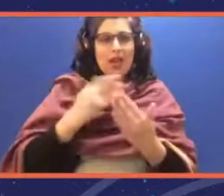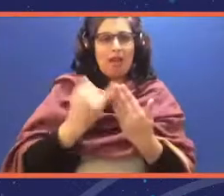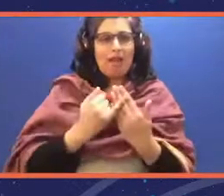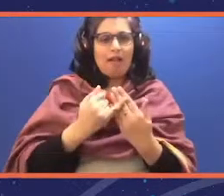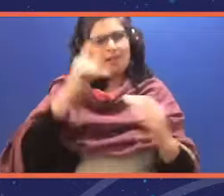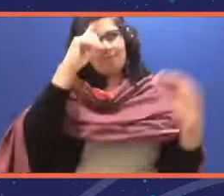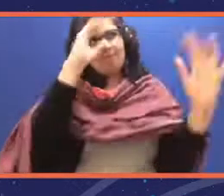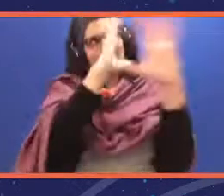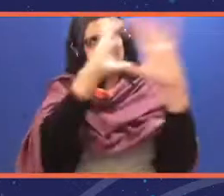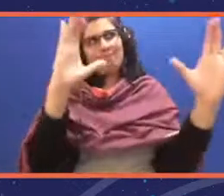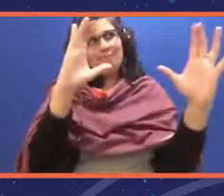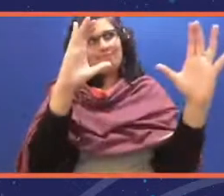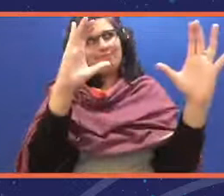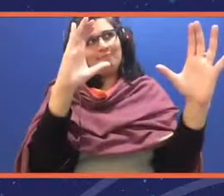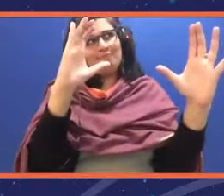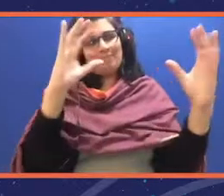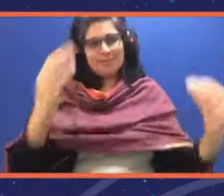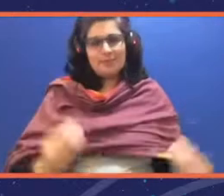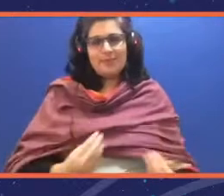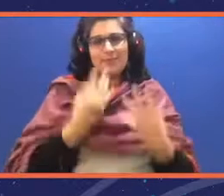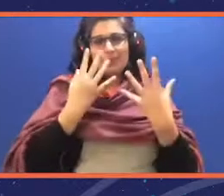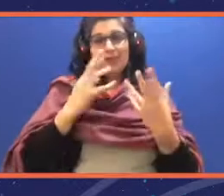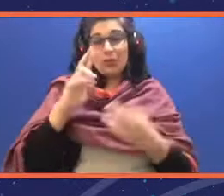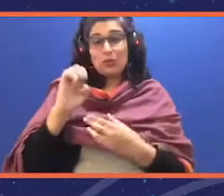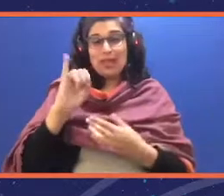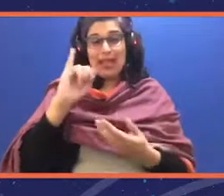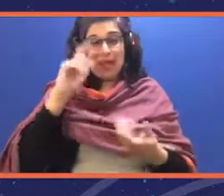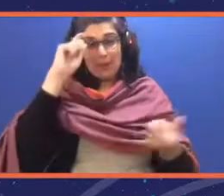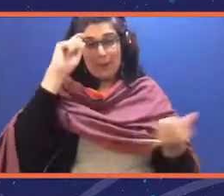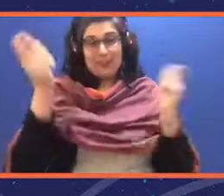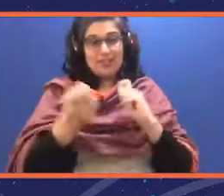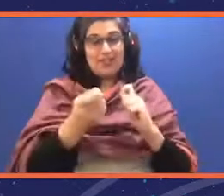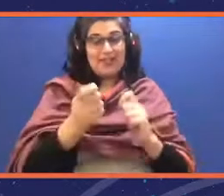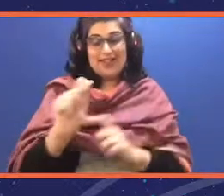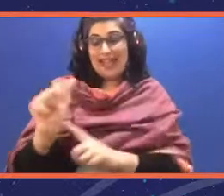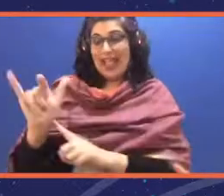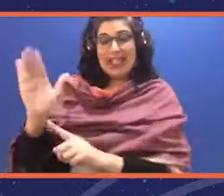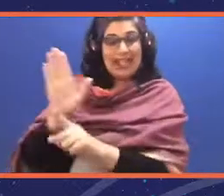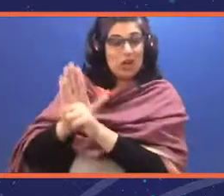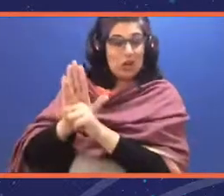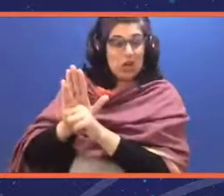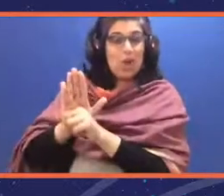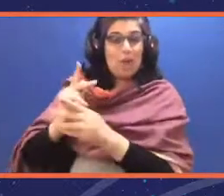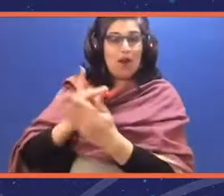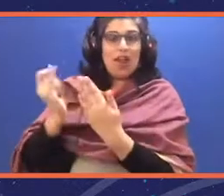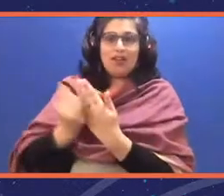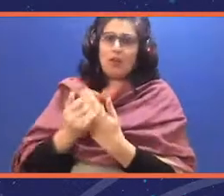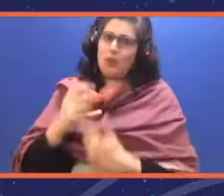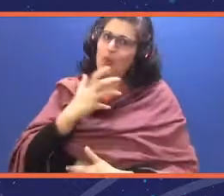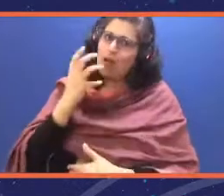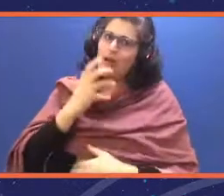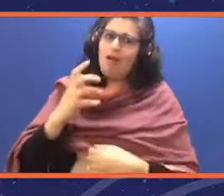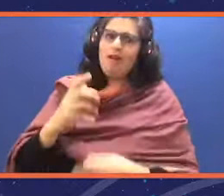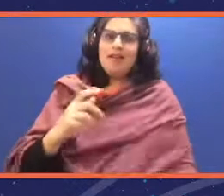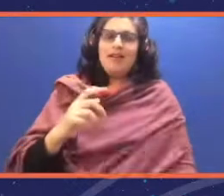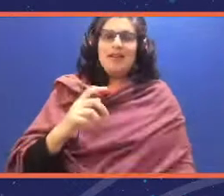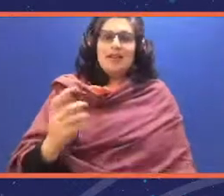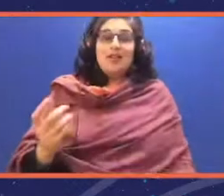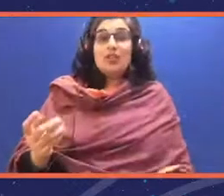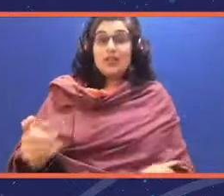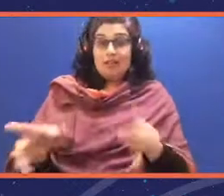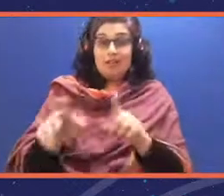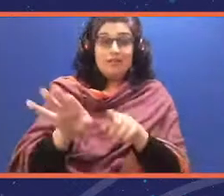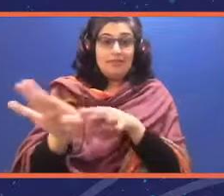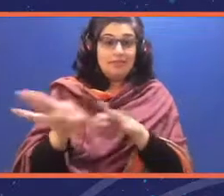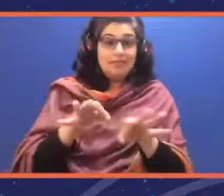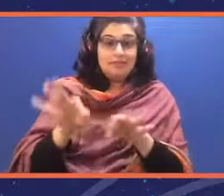hurt. And Alice's project definitely doesn't come short from imagination. She's gonna hop on here and tell us more about what her project